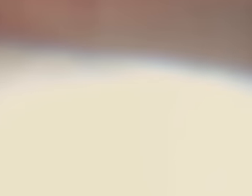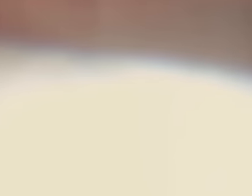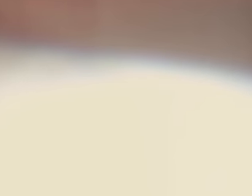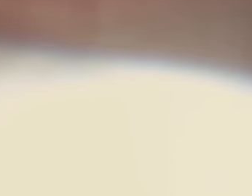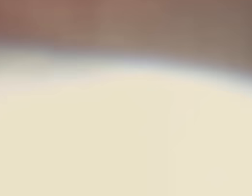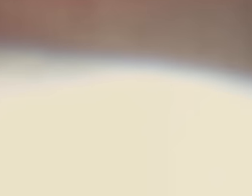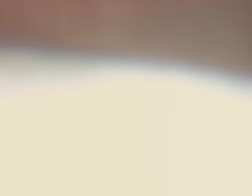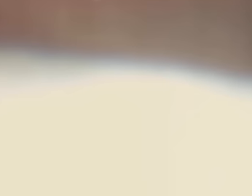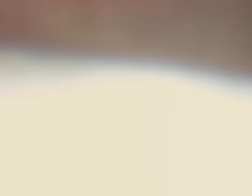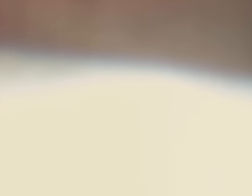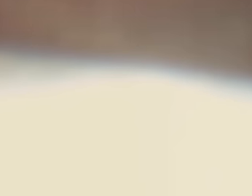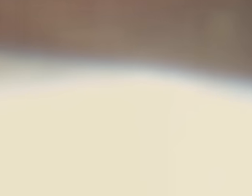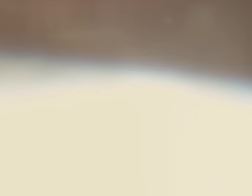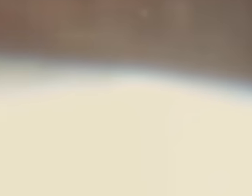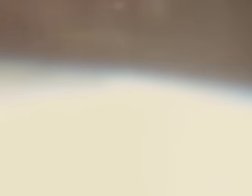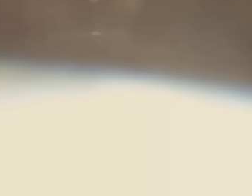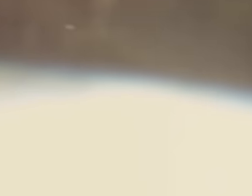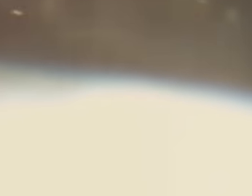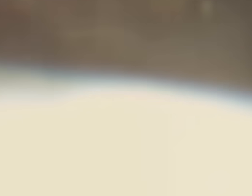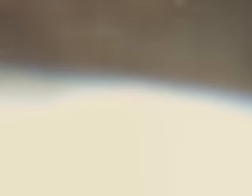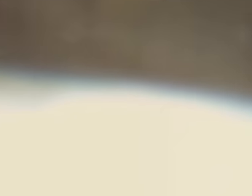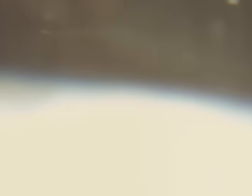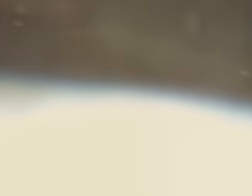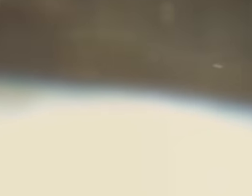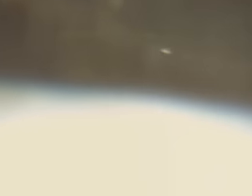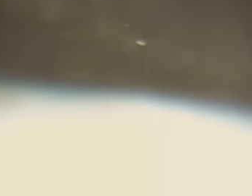He answers all.